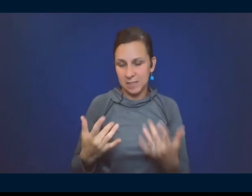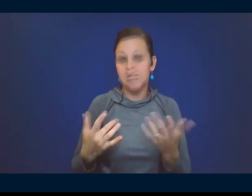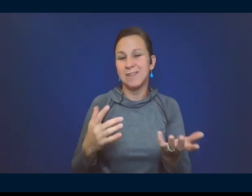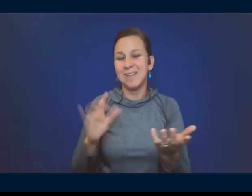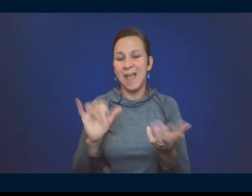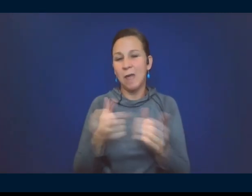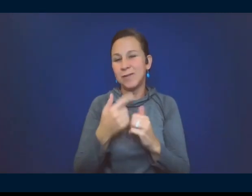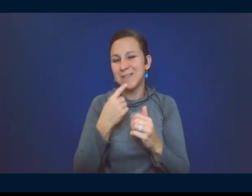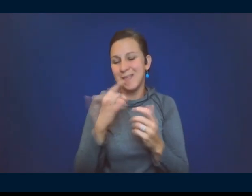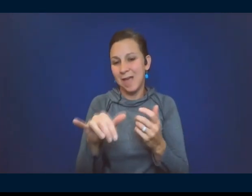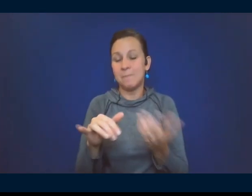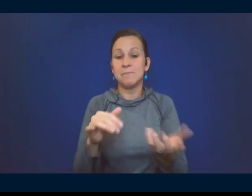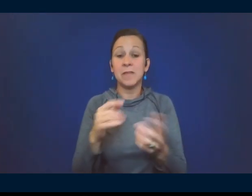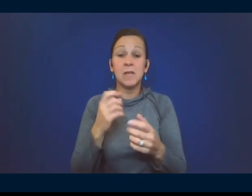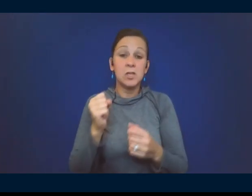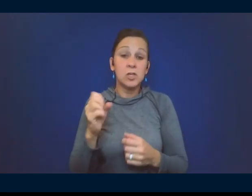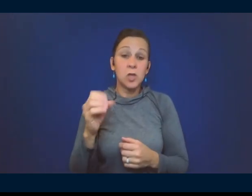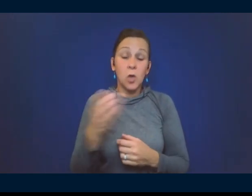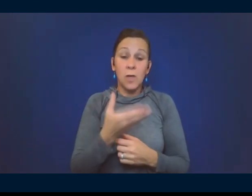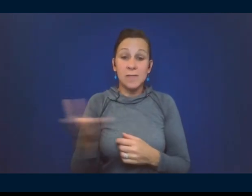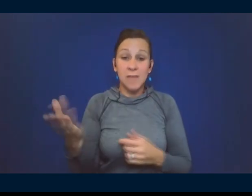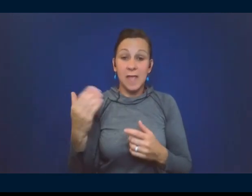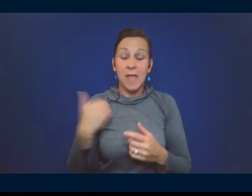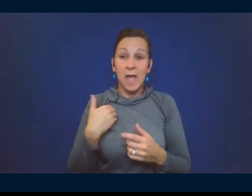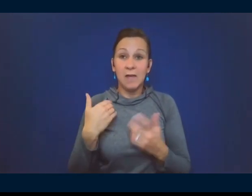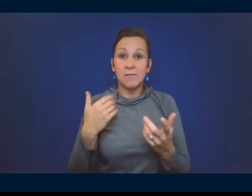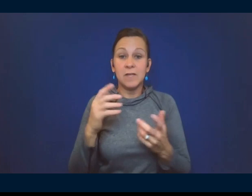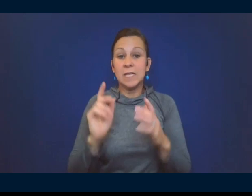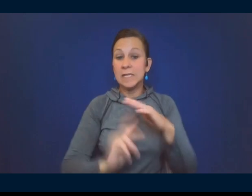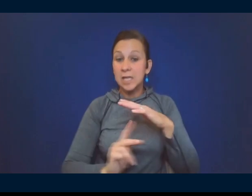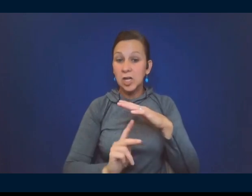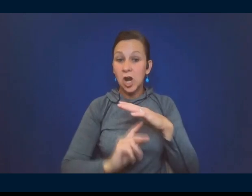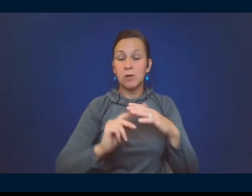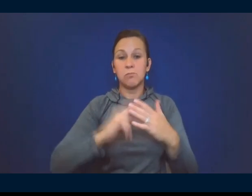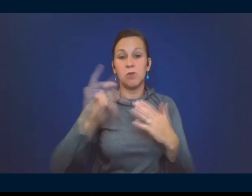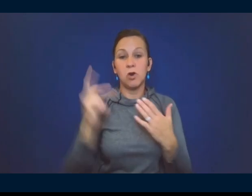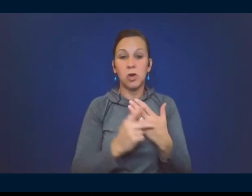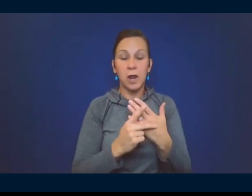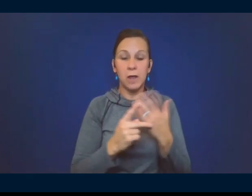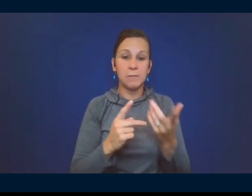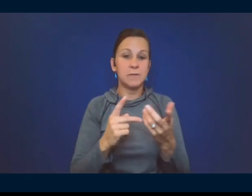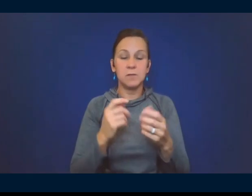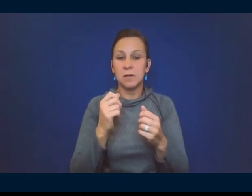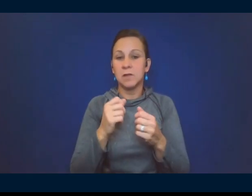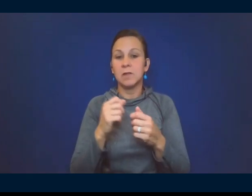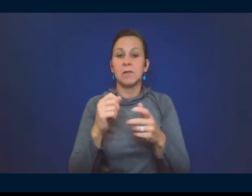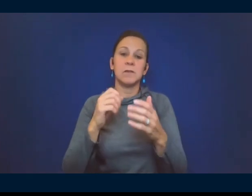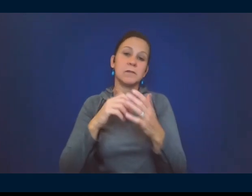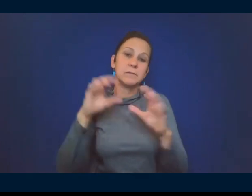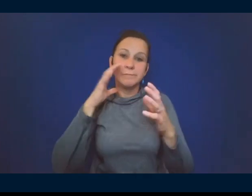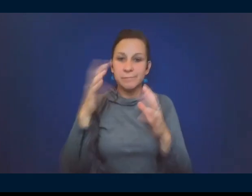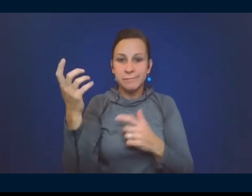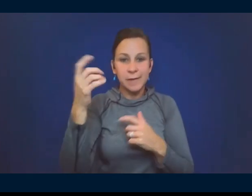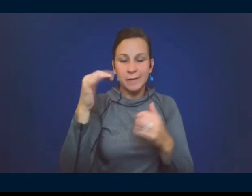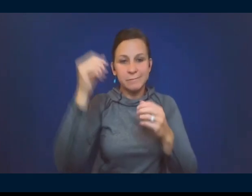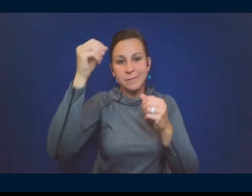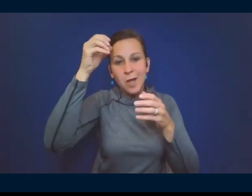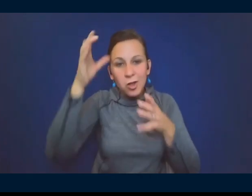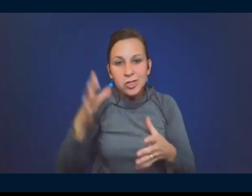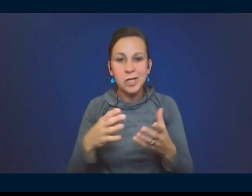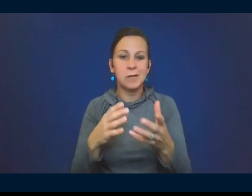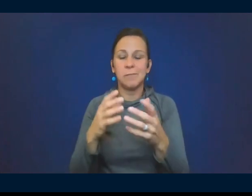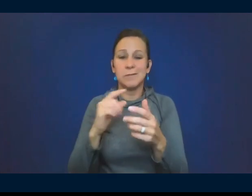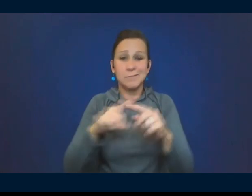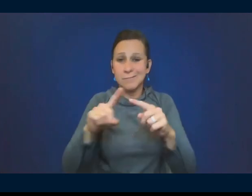And so they have kindergarten programs, programming, scholarship programs, internship programs. I'd encourage all of